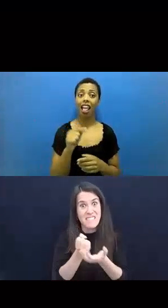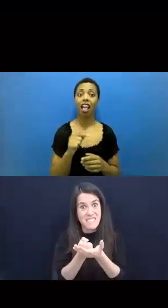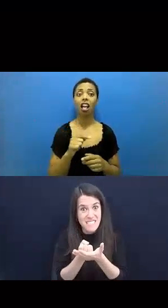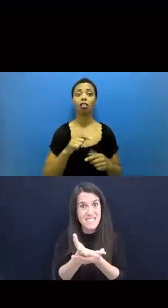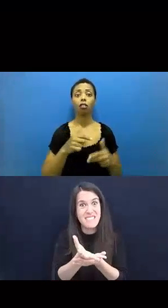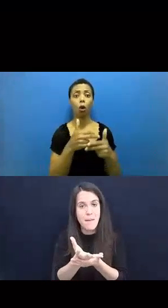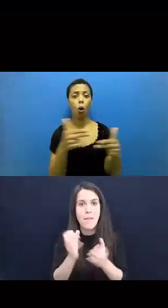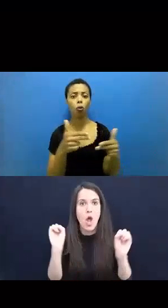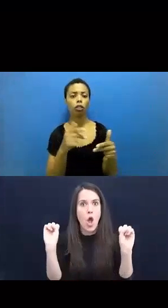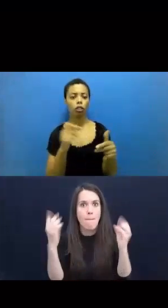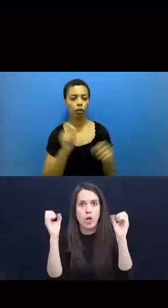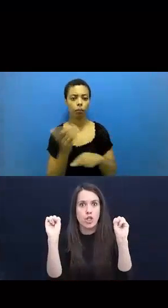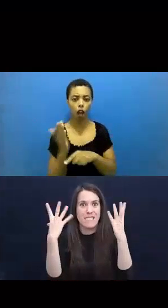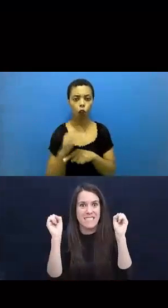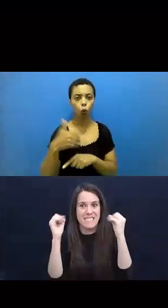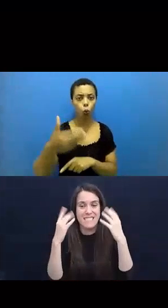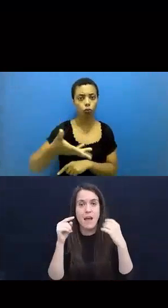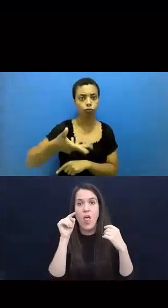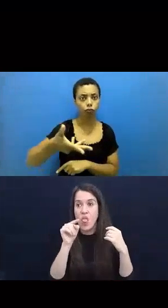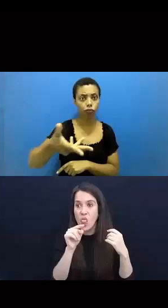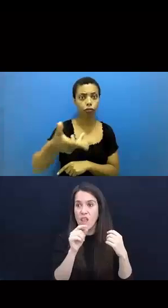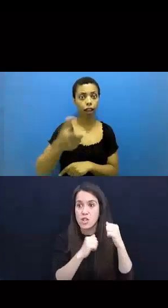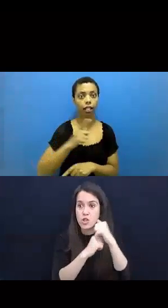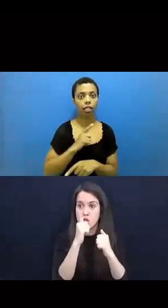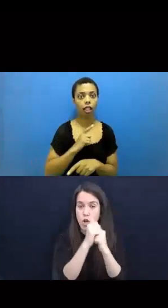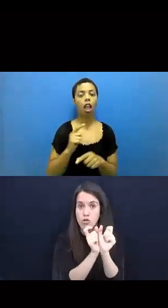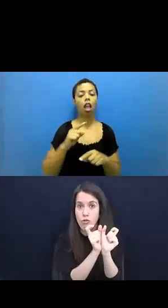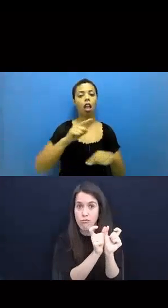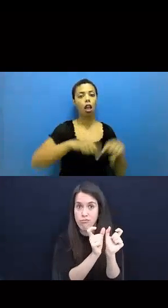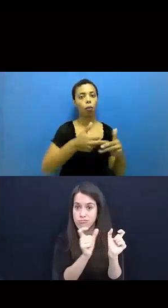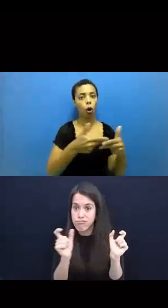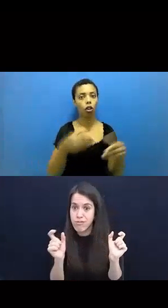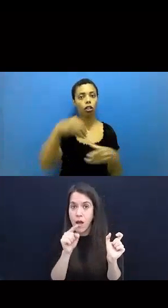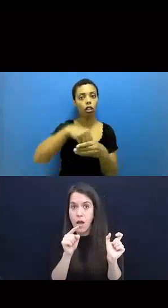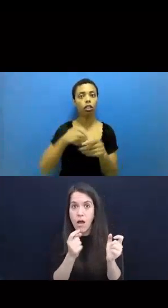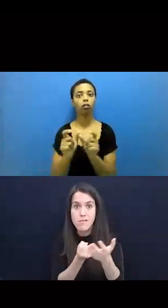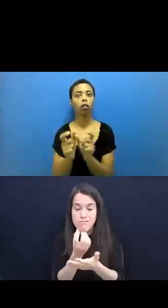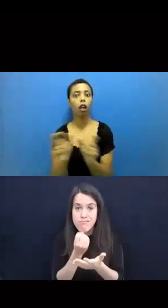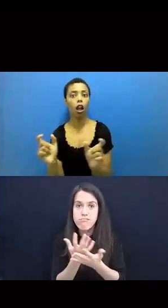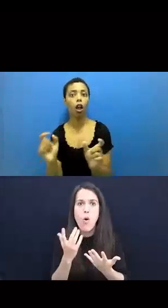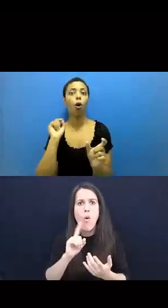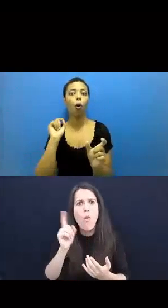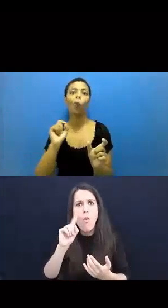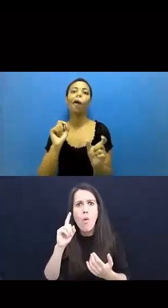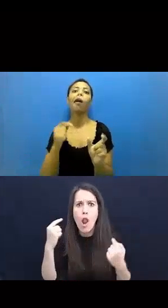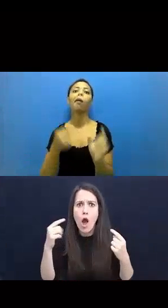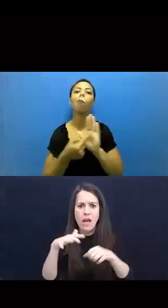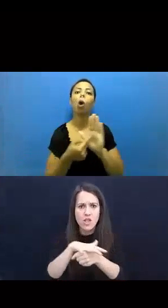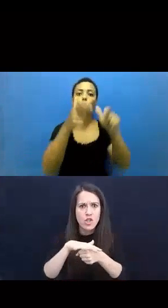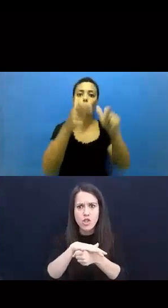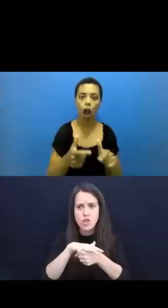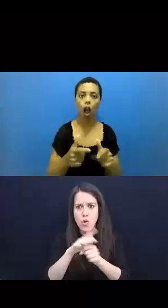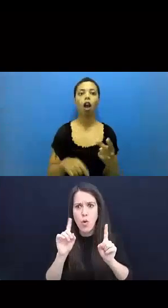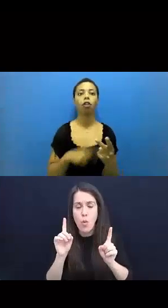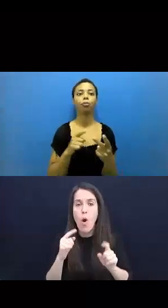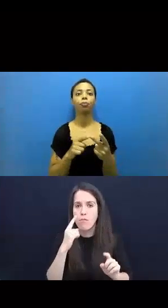emergency, its grammar elements, haptemes, consist of the location, here on the picture